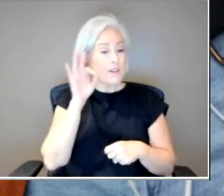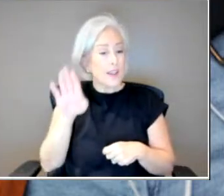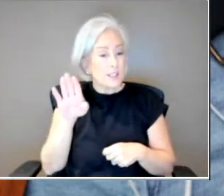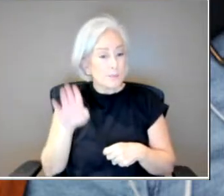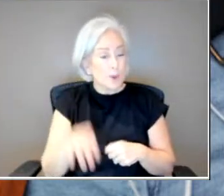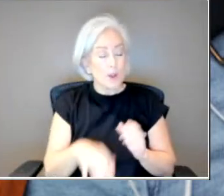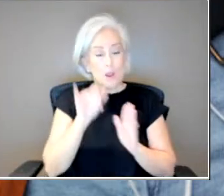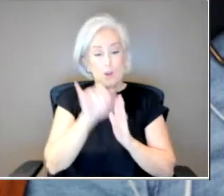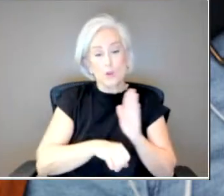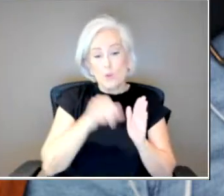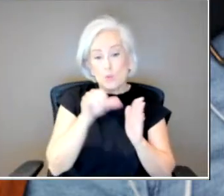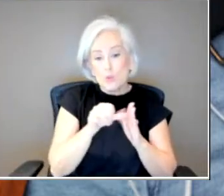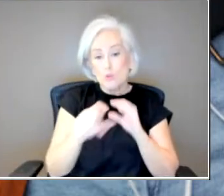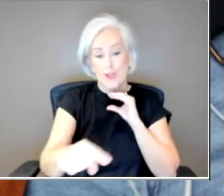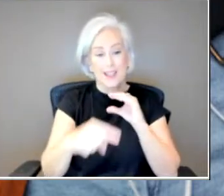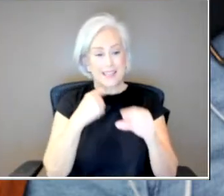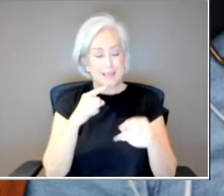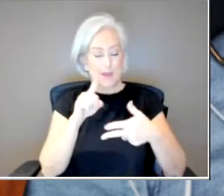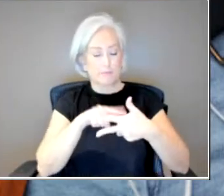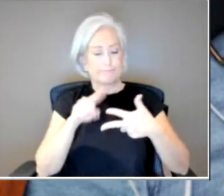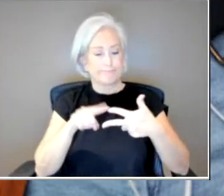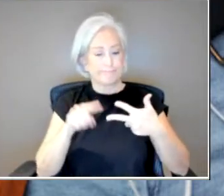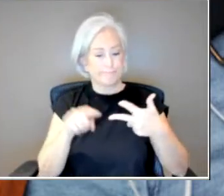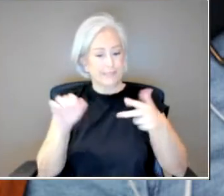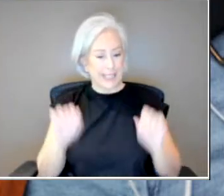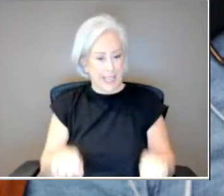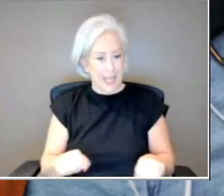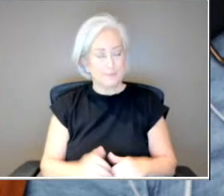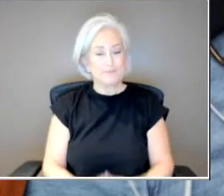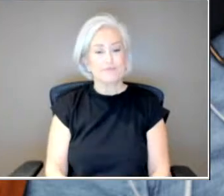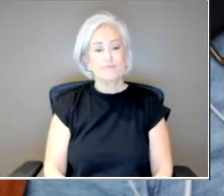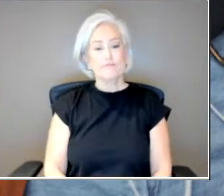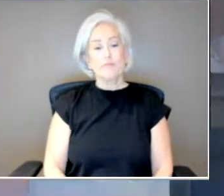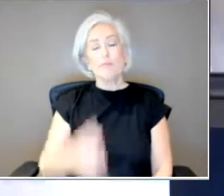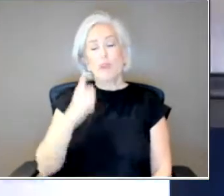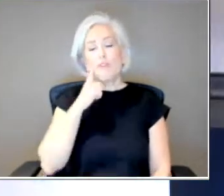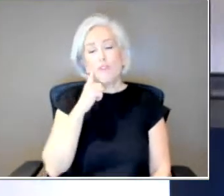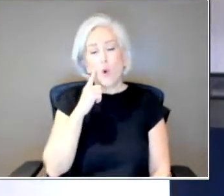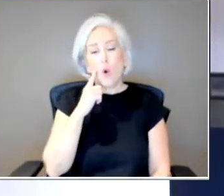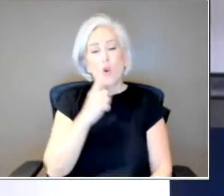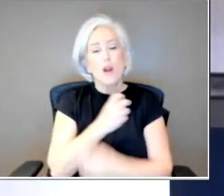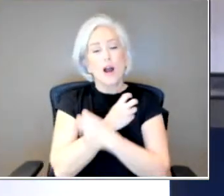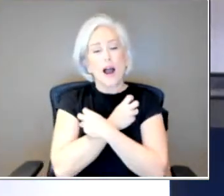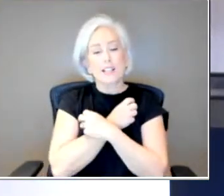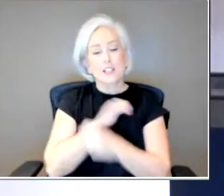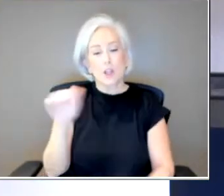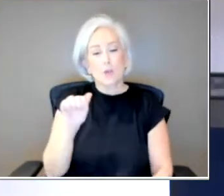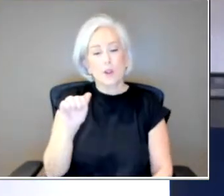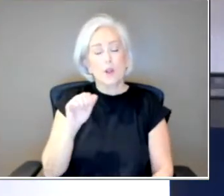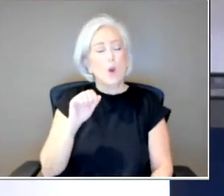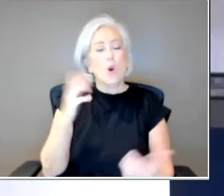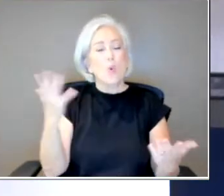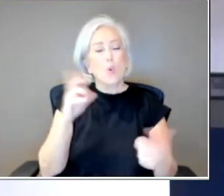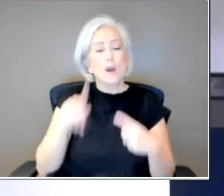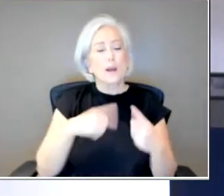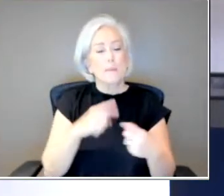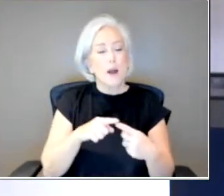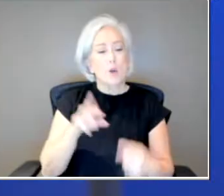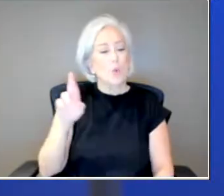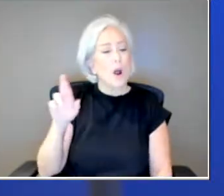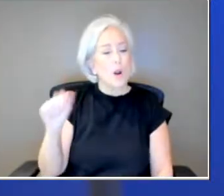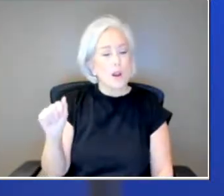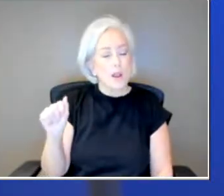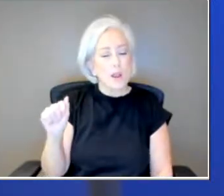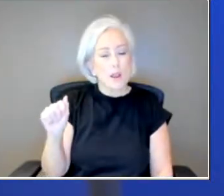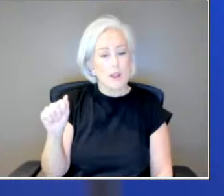Network. That information is there on your screen. So this is for osteoarthritis, but what about rheumatoid arthritis? What about for those patients? Yeah, so right